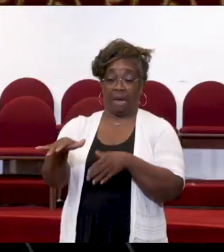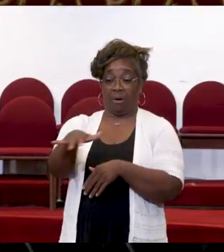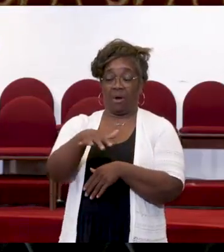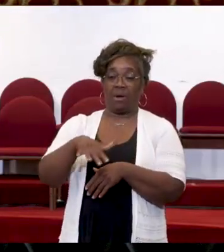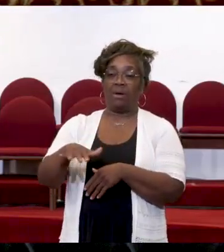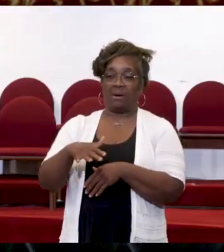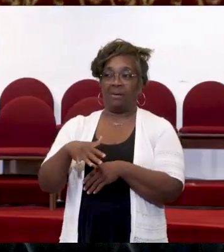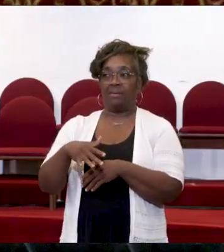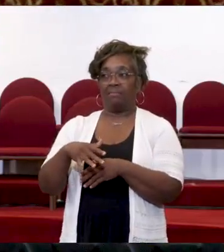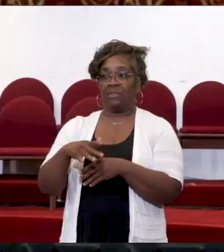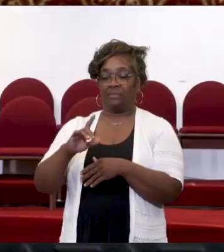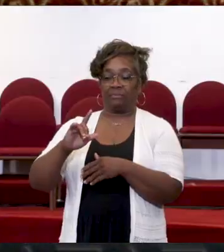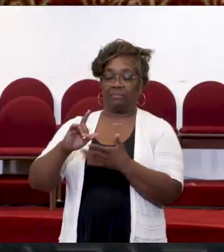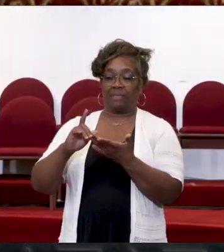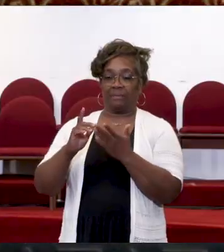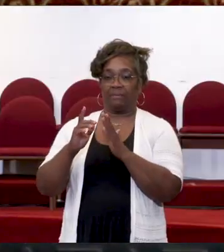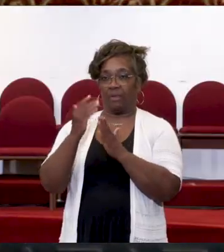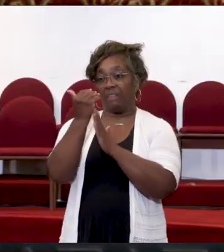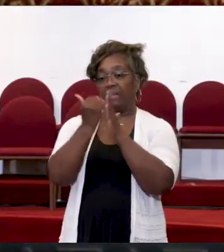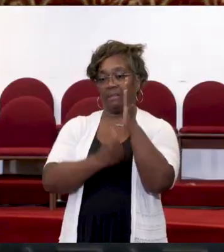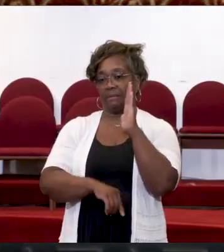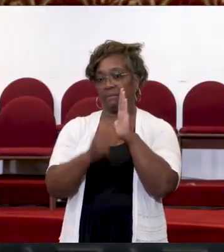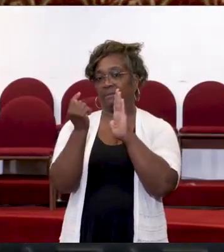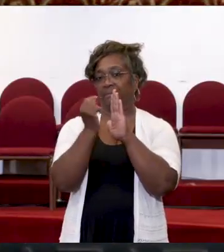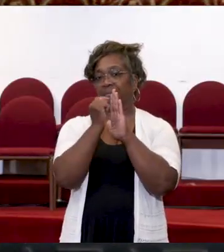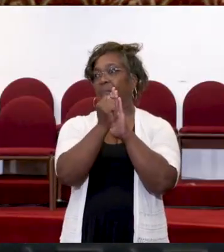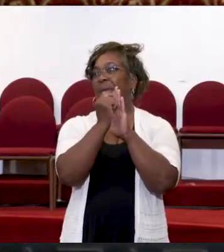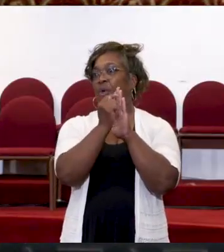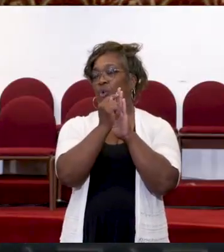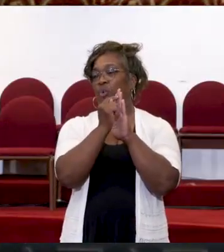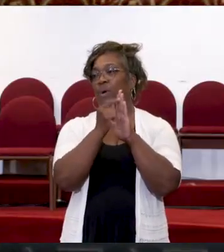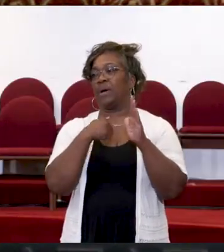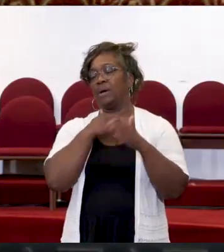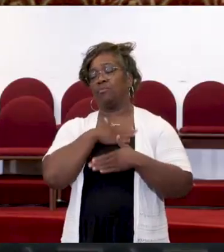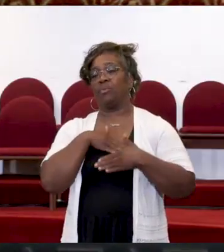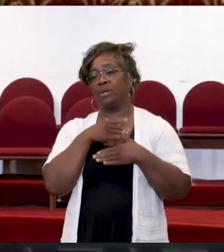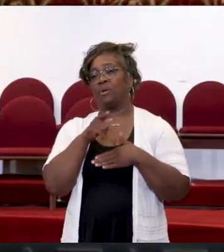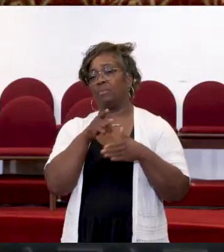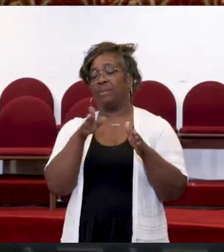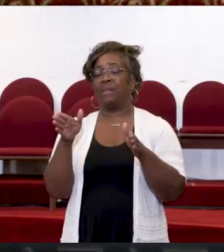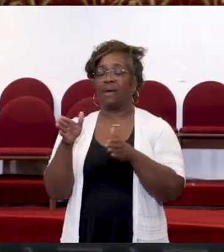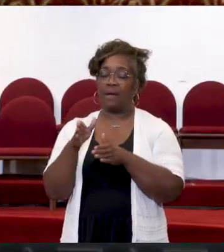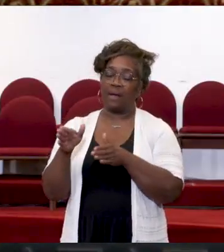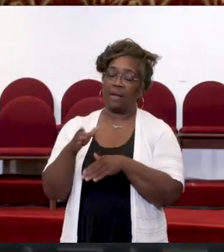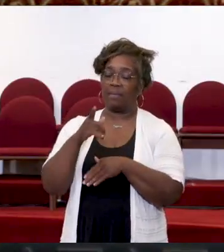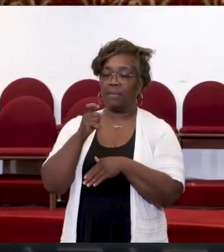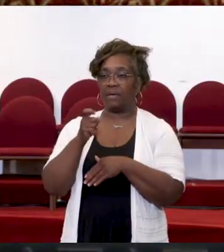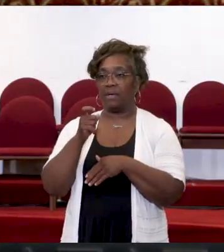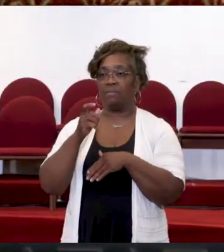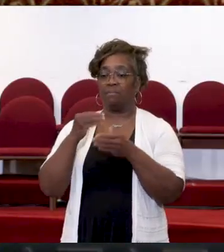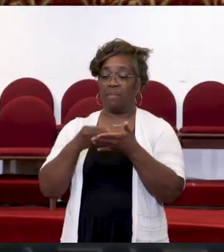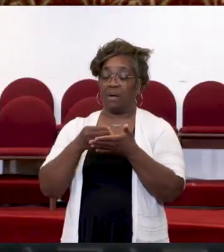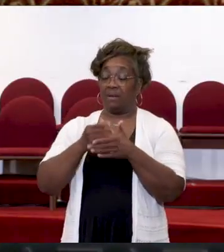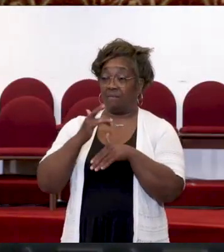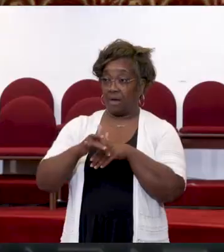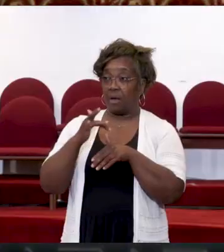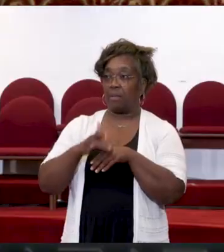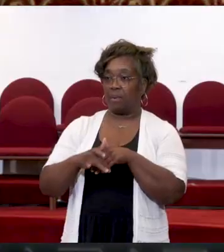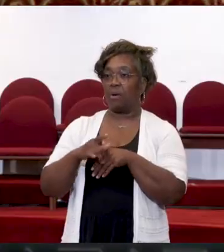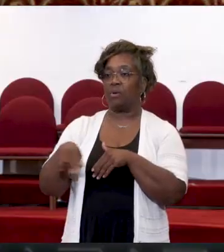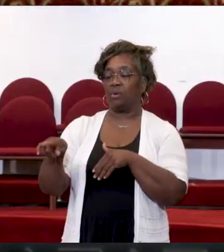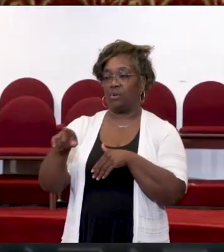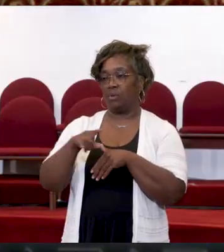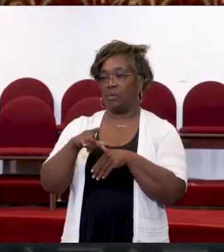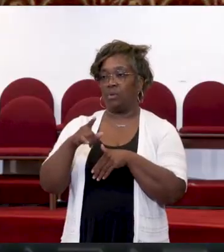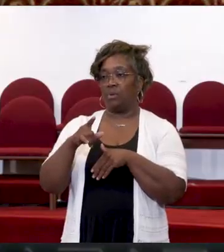but I appreciate you doing the planning now so that you will be ready when money's available for us to move right away. And the day